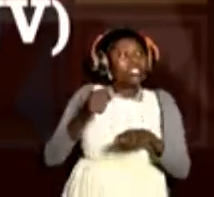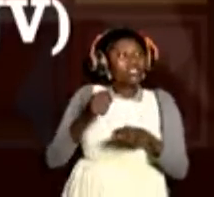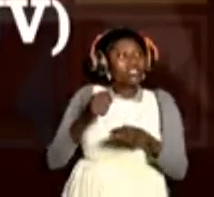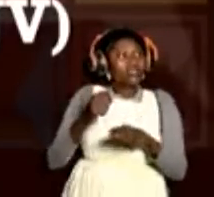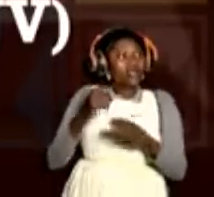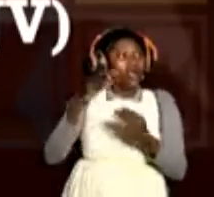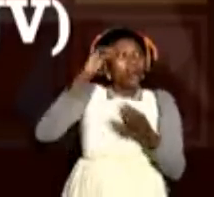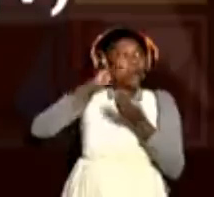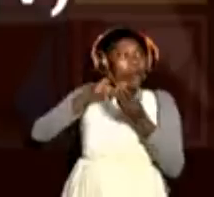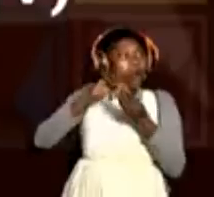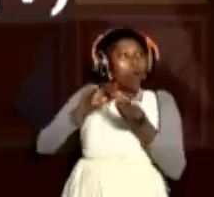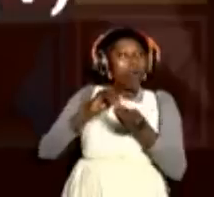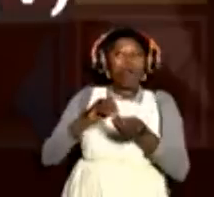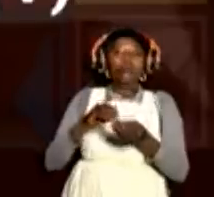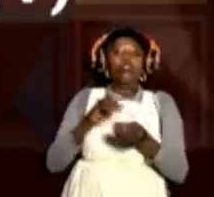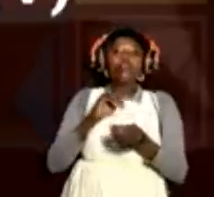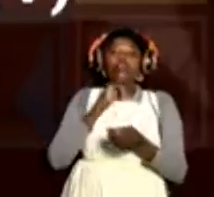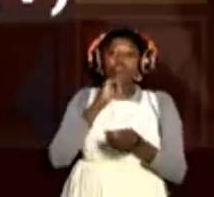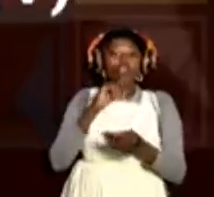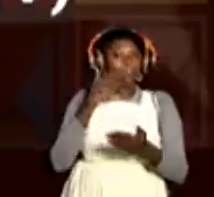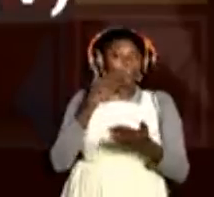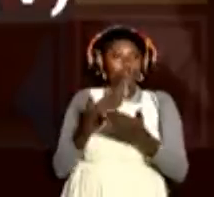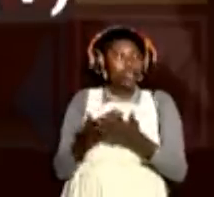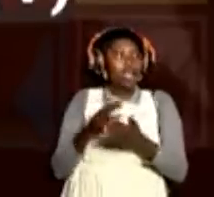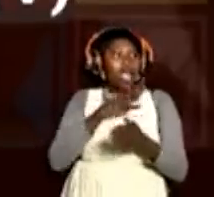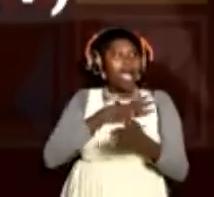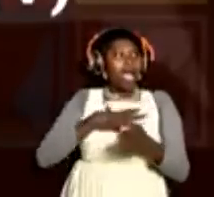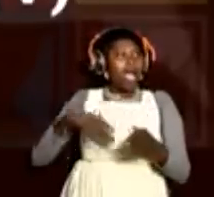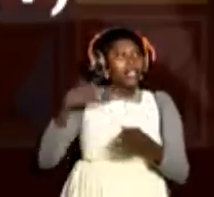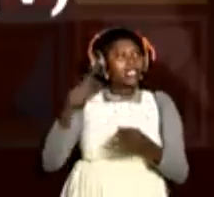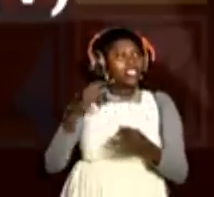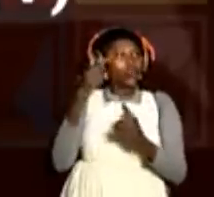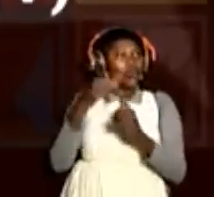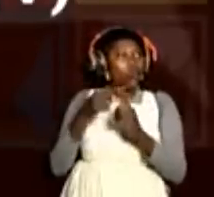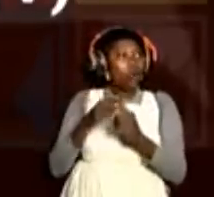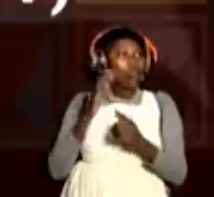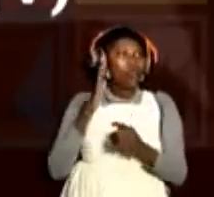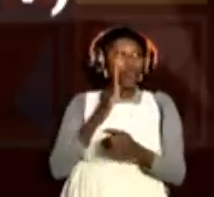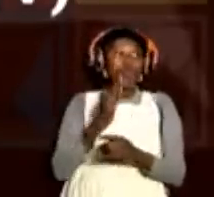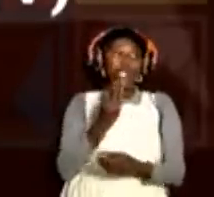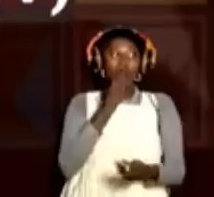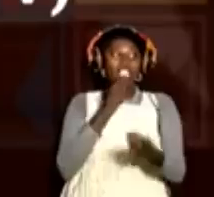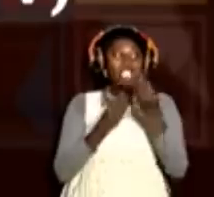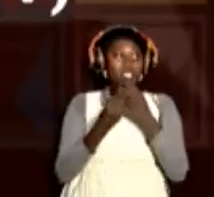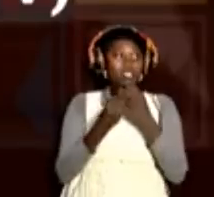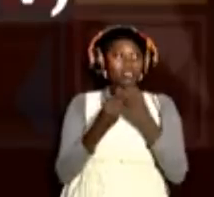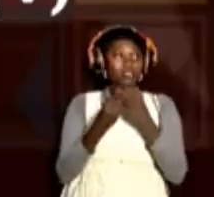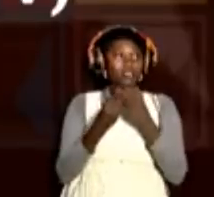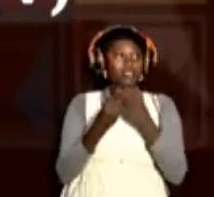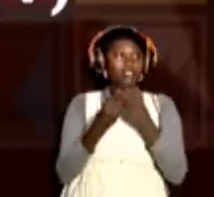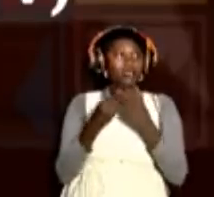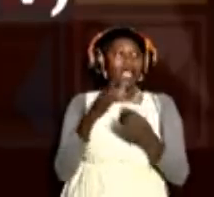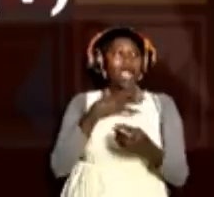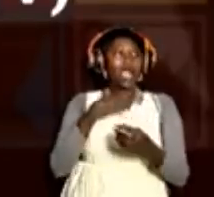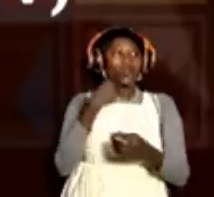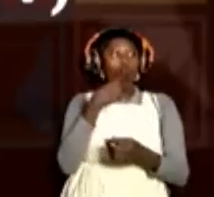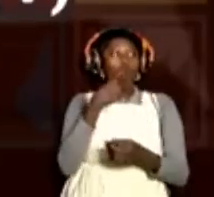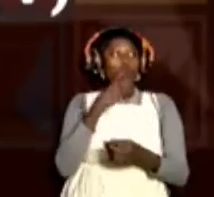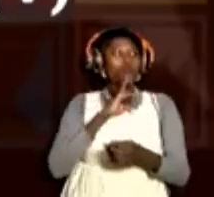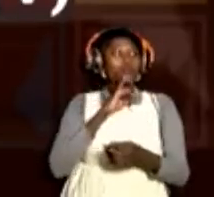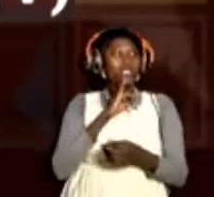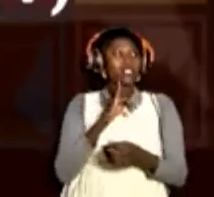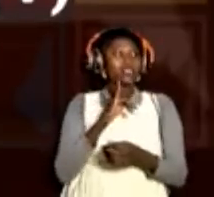ungodliness, and their word will eat as doth a canker, of whom is